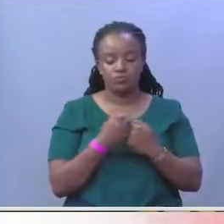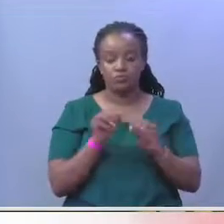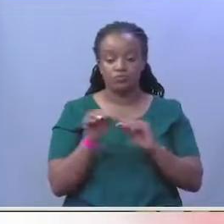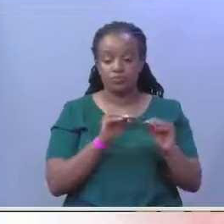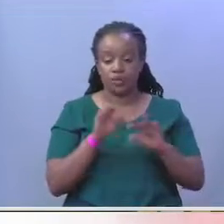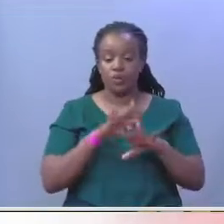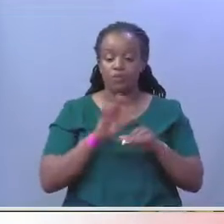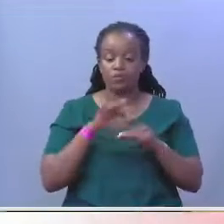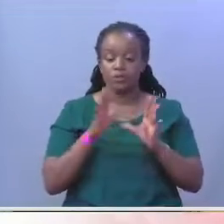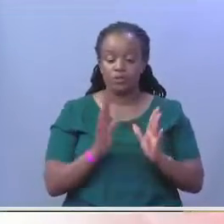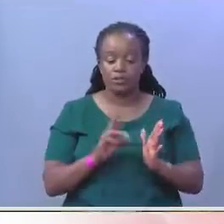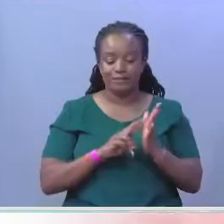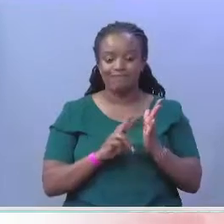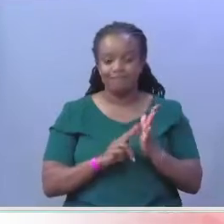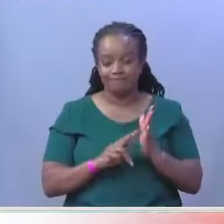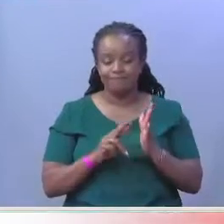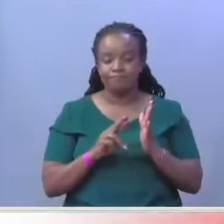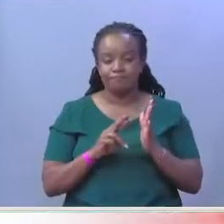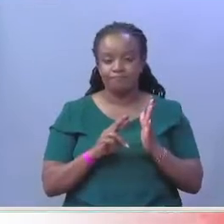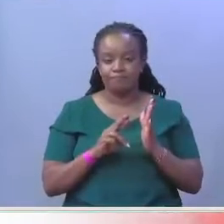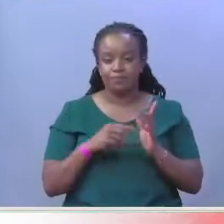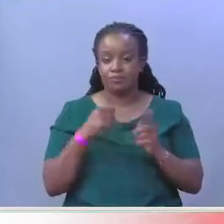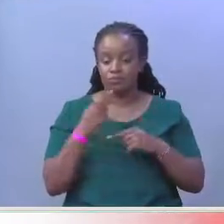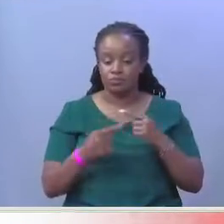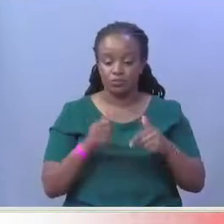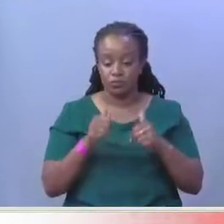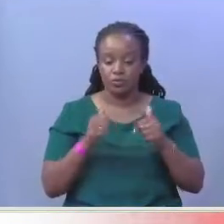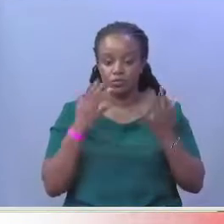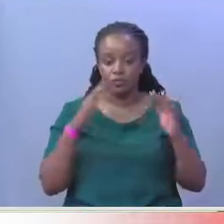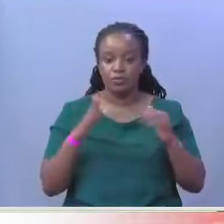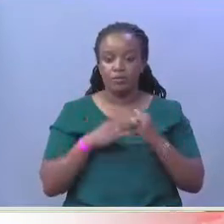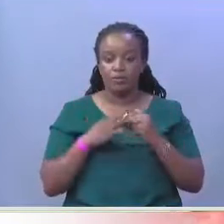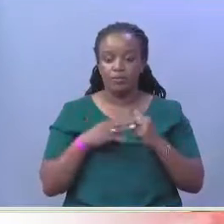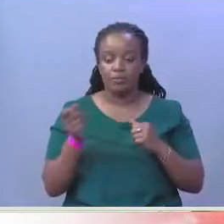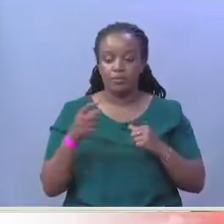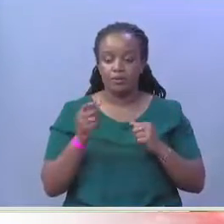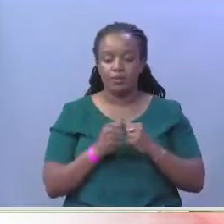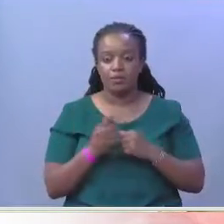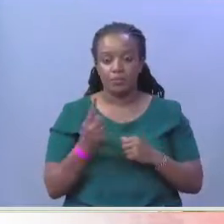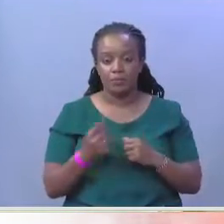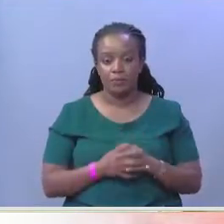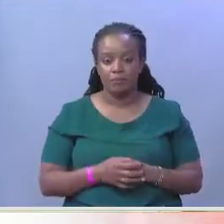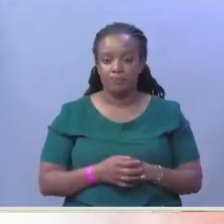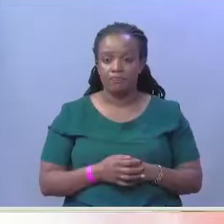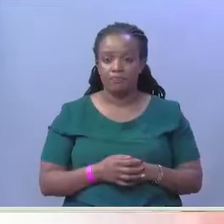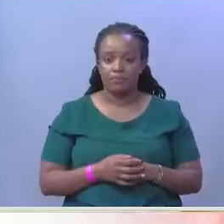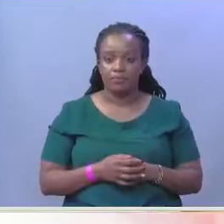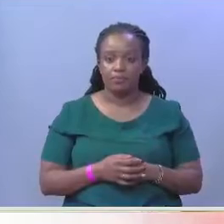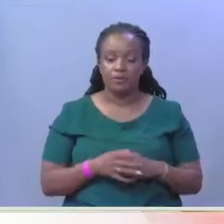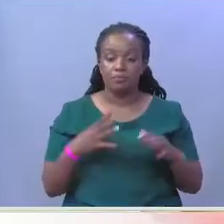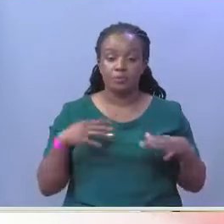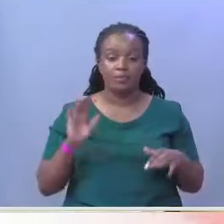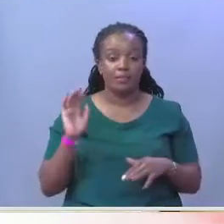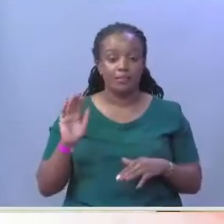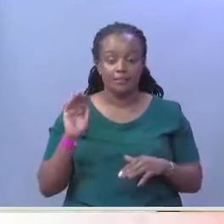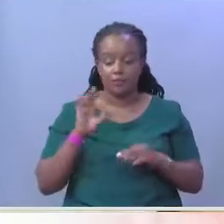registration exercise that will come to an end on 2nd November. The petition advocates for the extension of the voter